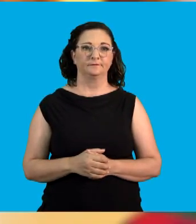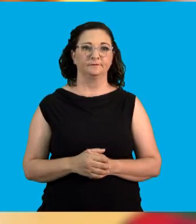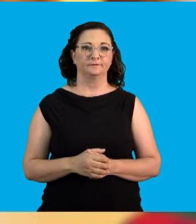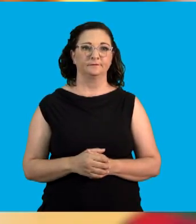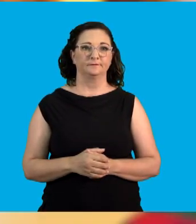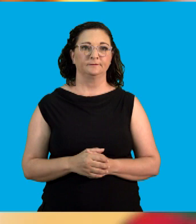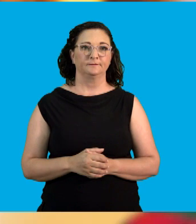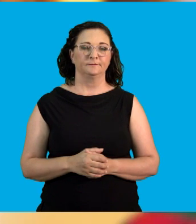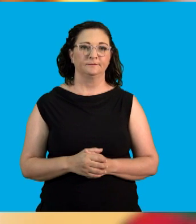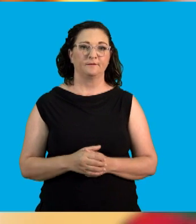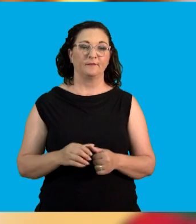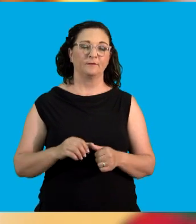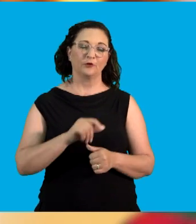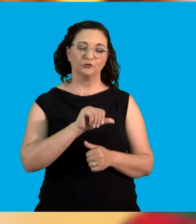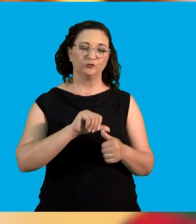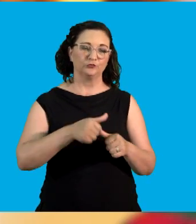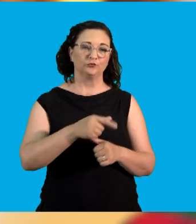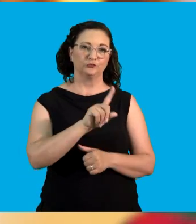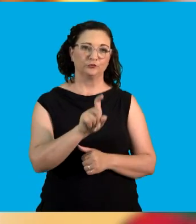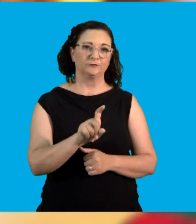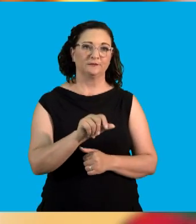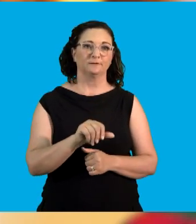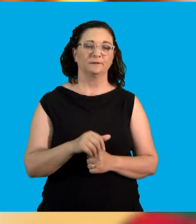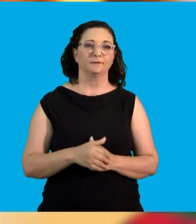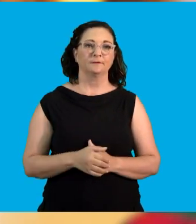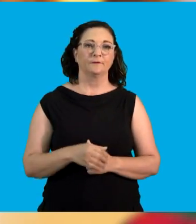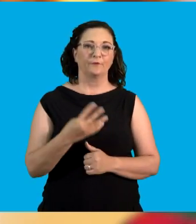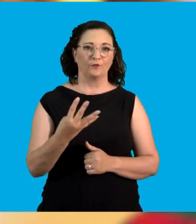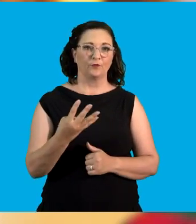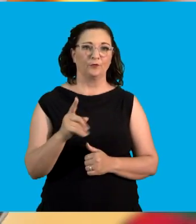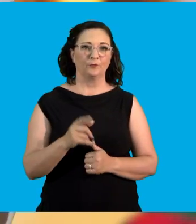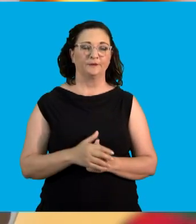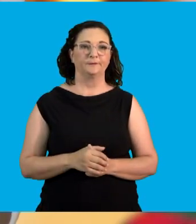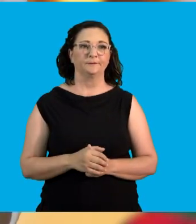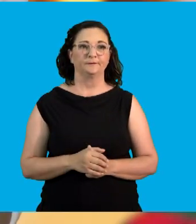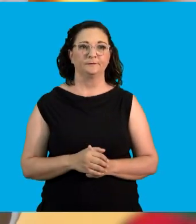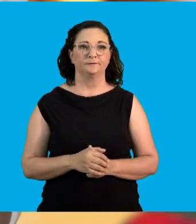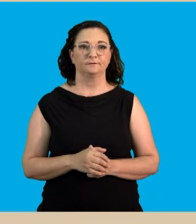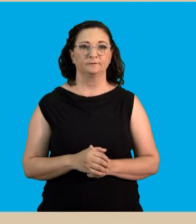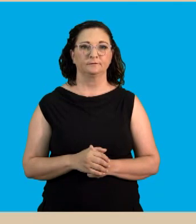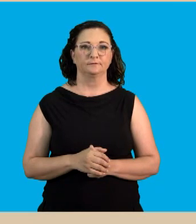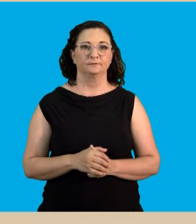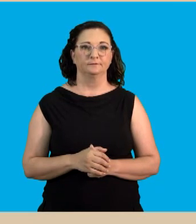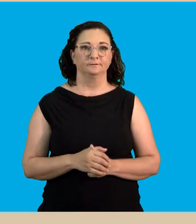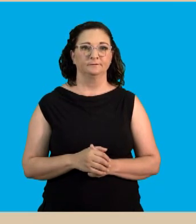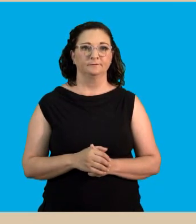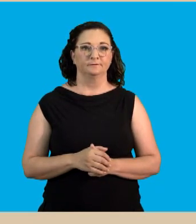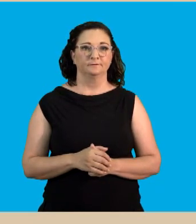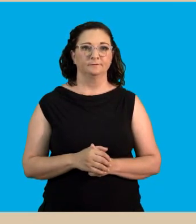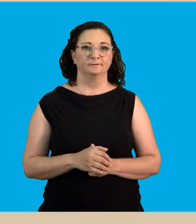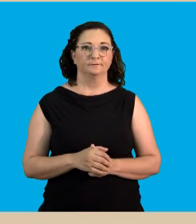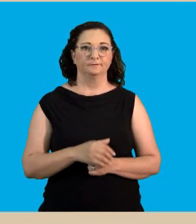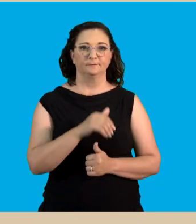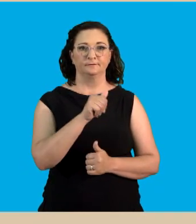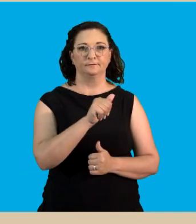All right, let us move on to the next question, which is question 4. It says, what is the difference